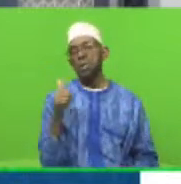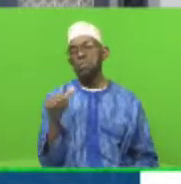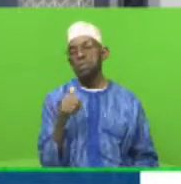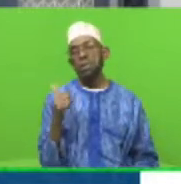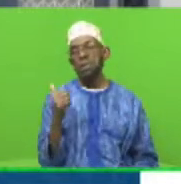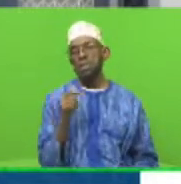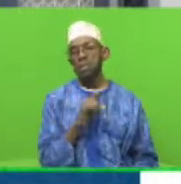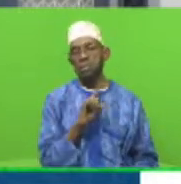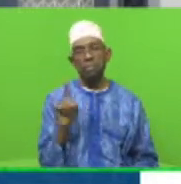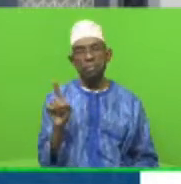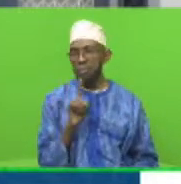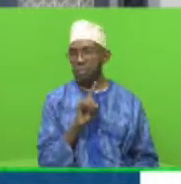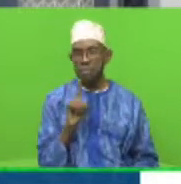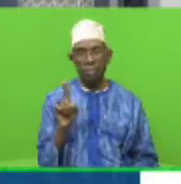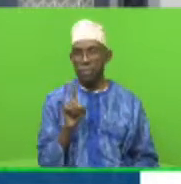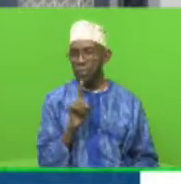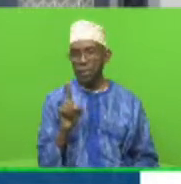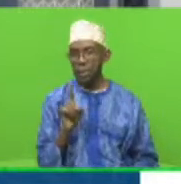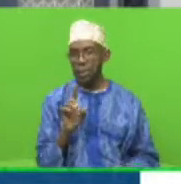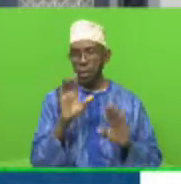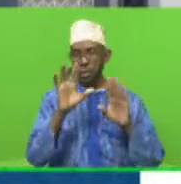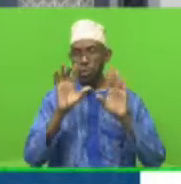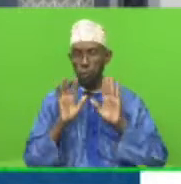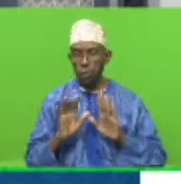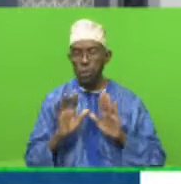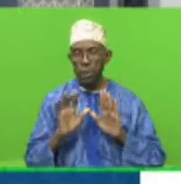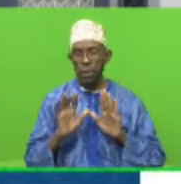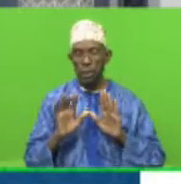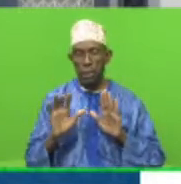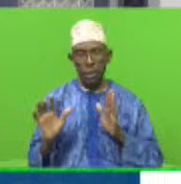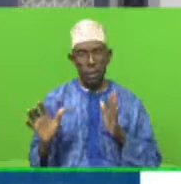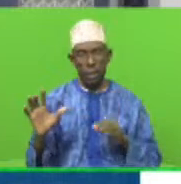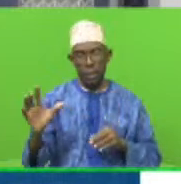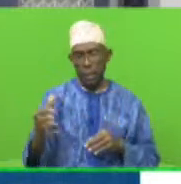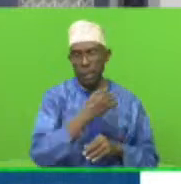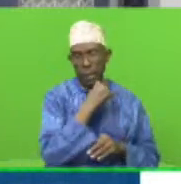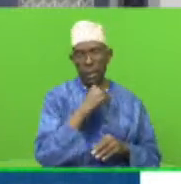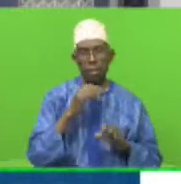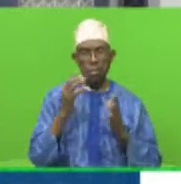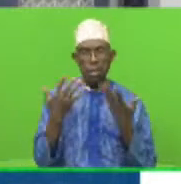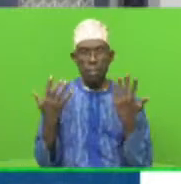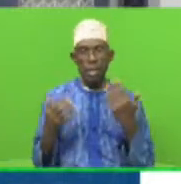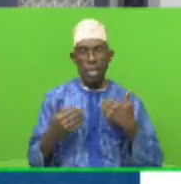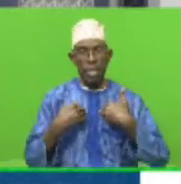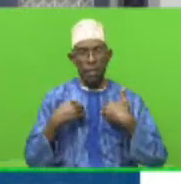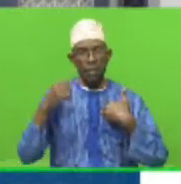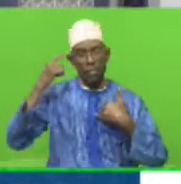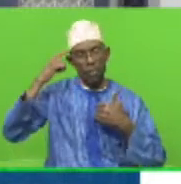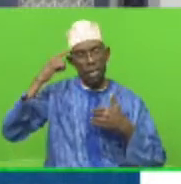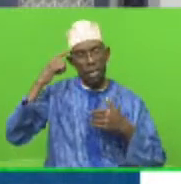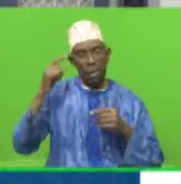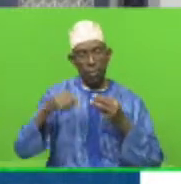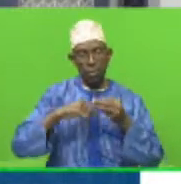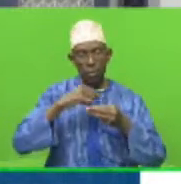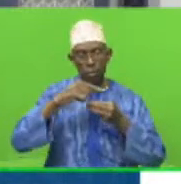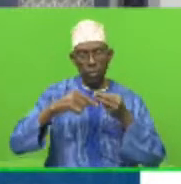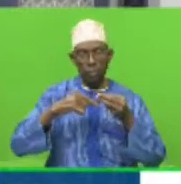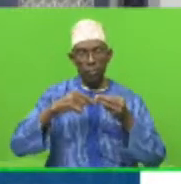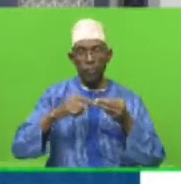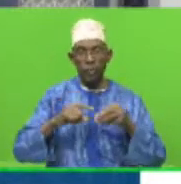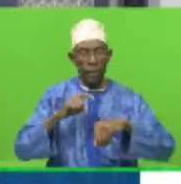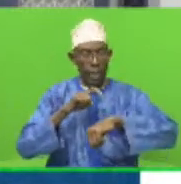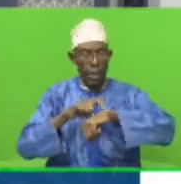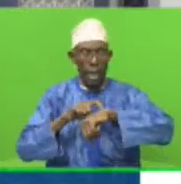subhanahu wa ta'ala has taken something more important that probably the things that you're actually thinking about. When